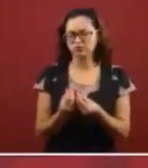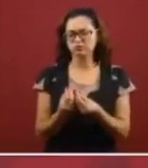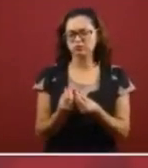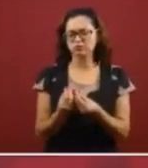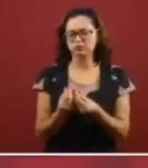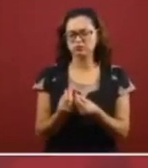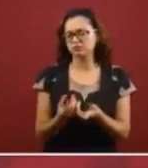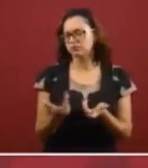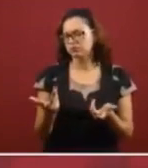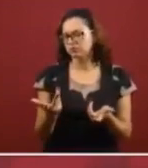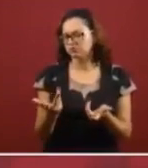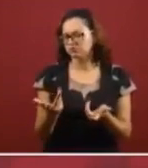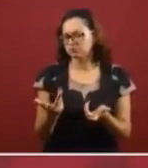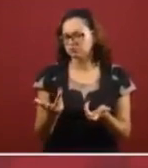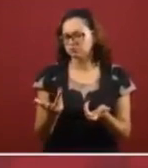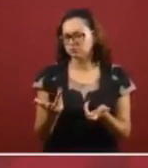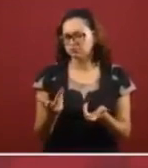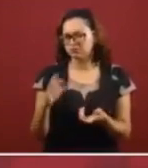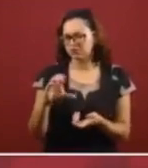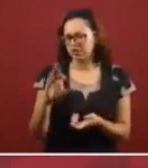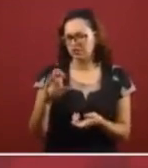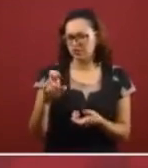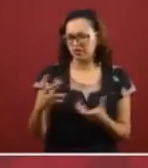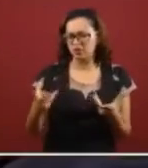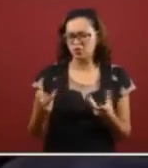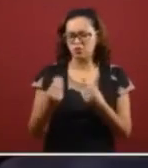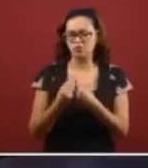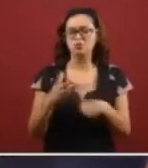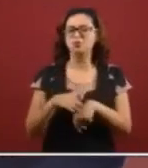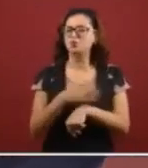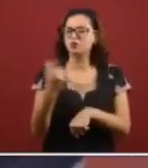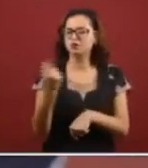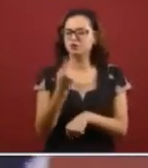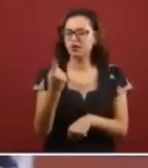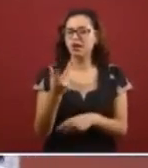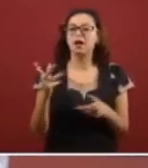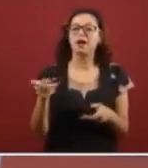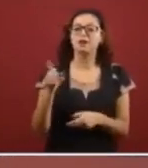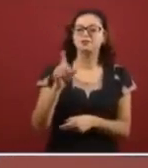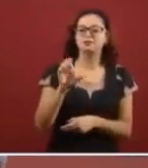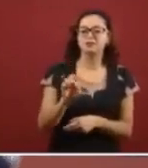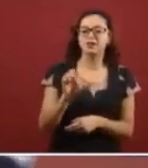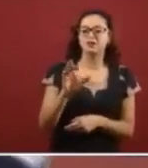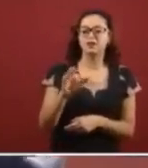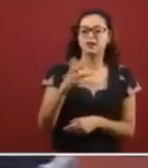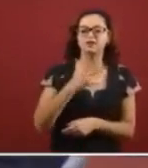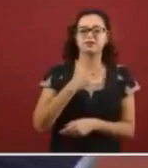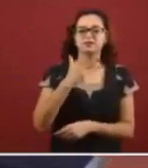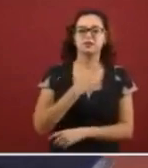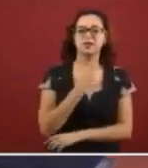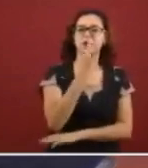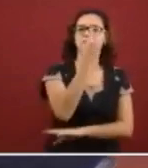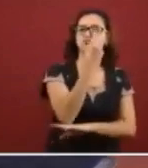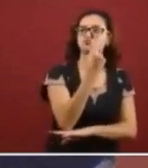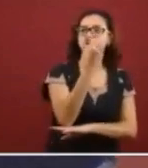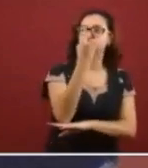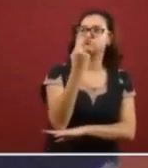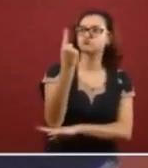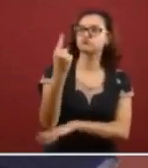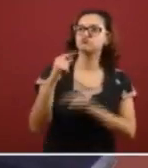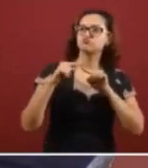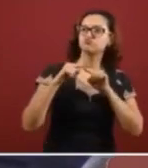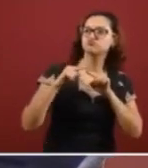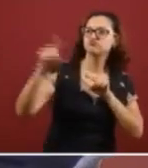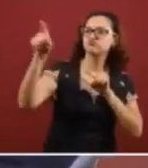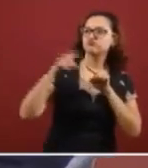Did we put it in the Federal Commission of Electricity? Because we use their whole infrastructure of